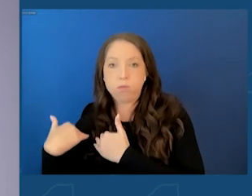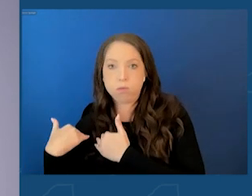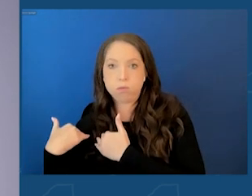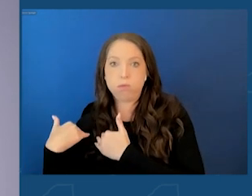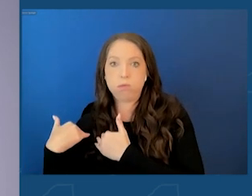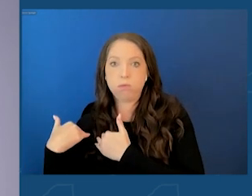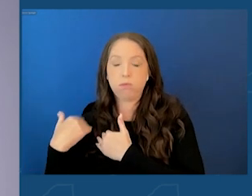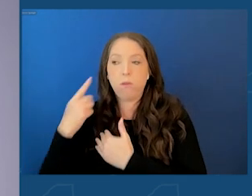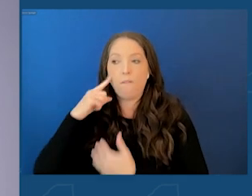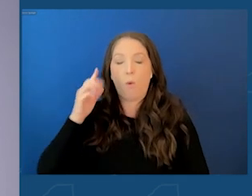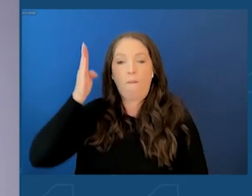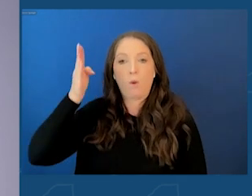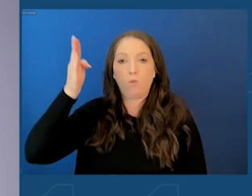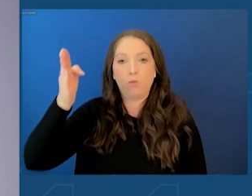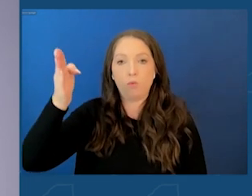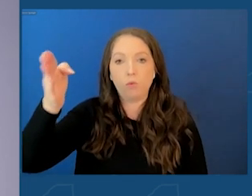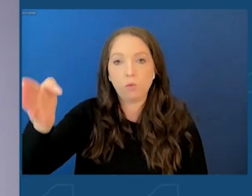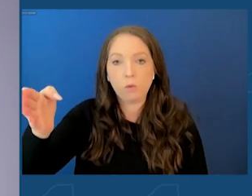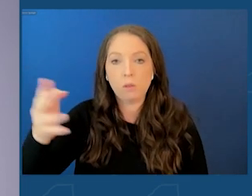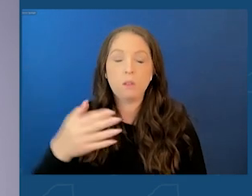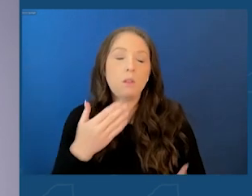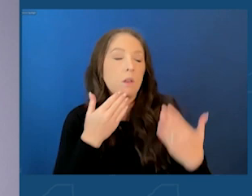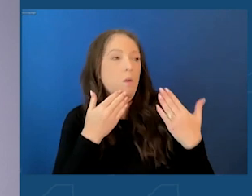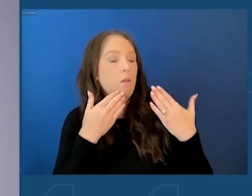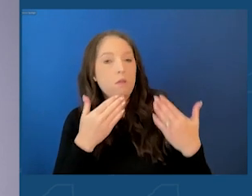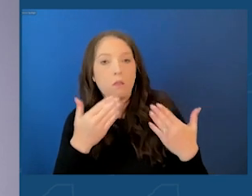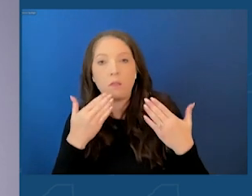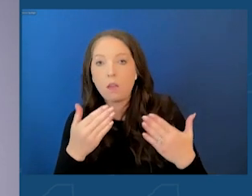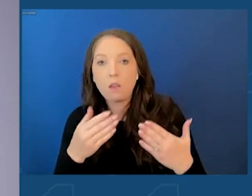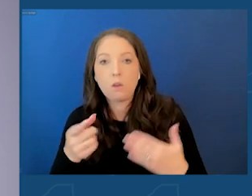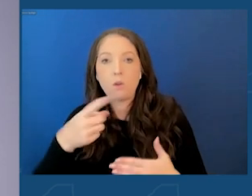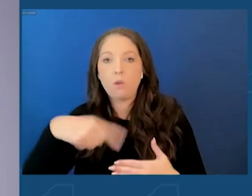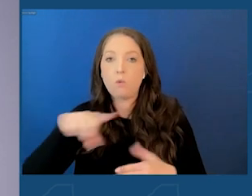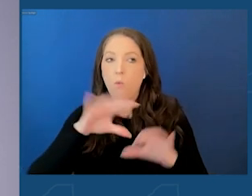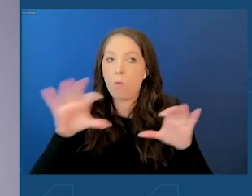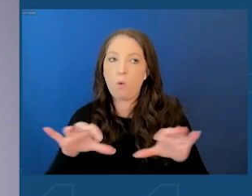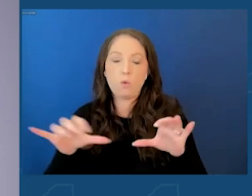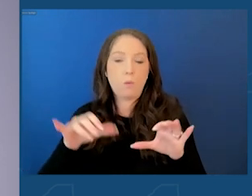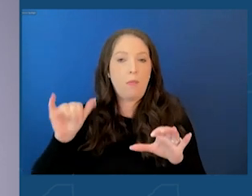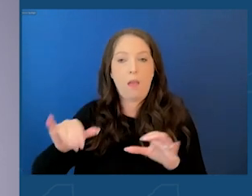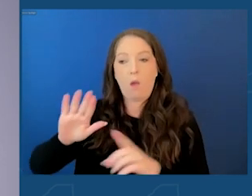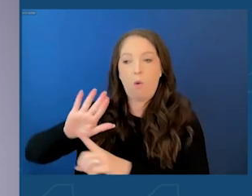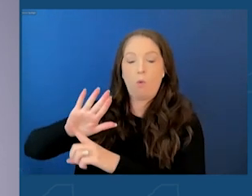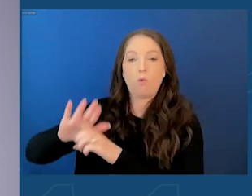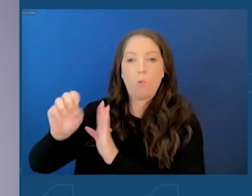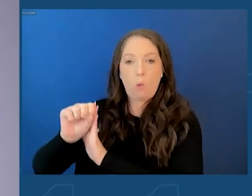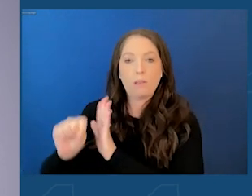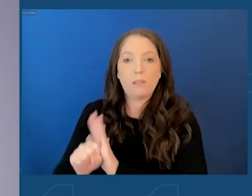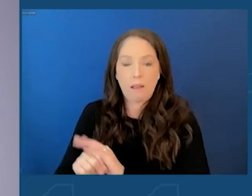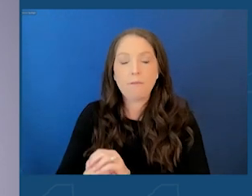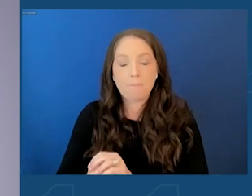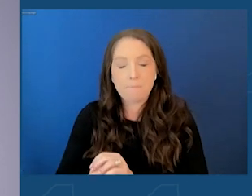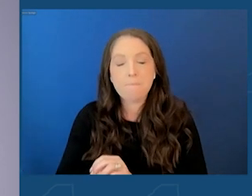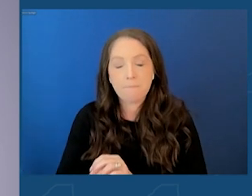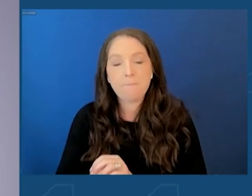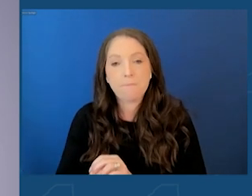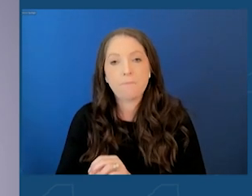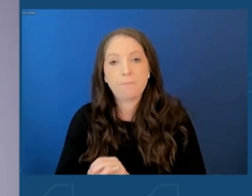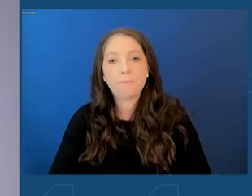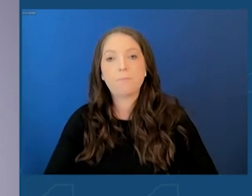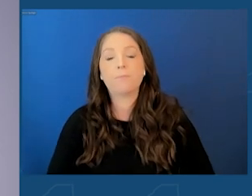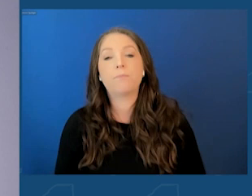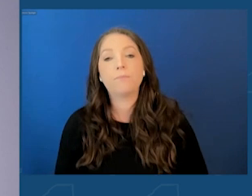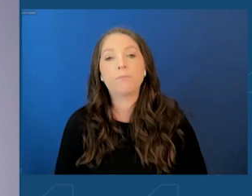I thank you for what you're doing in an incredibly beautiful state, and I thank you for joining this effort as well. We talk about what we're